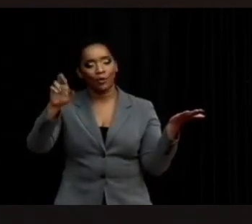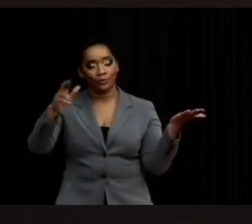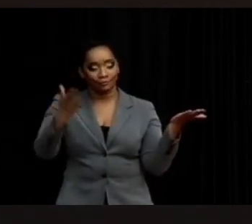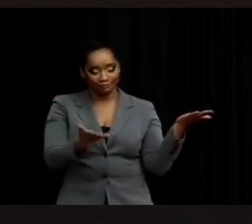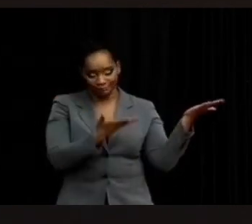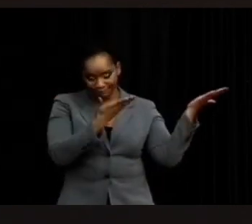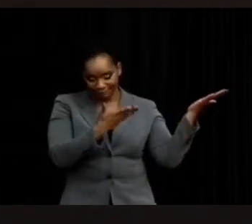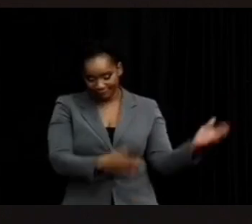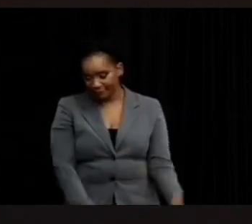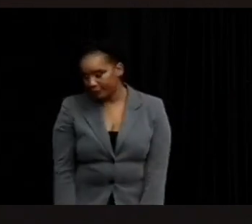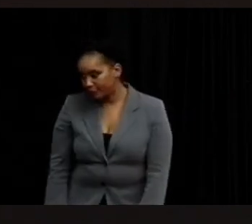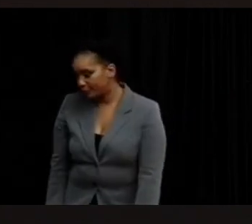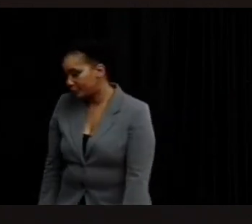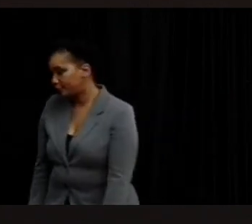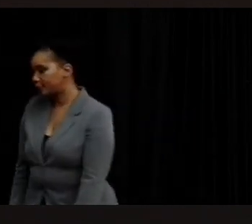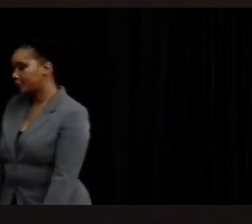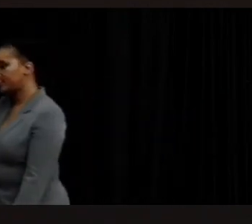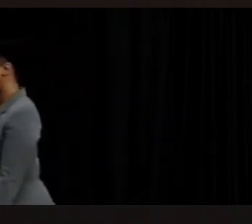Whitmer.